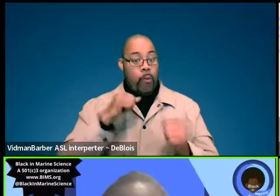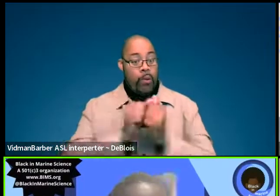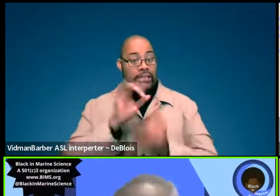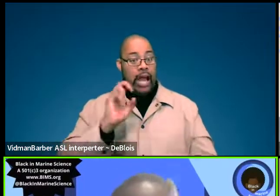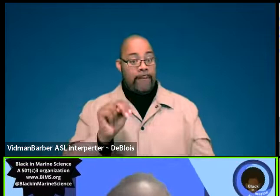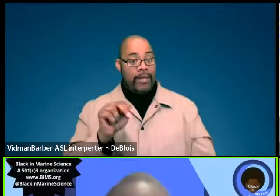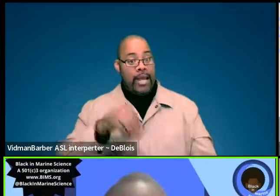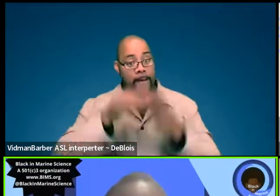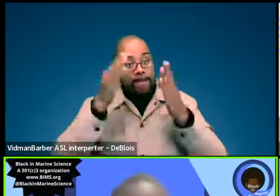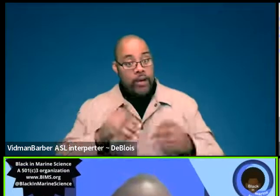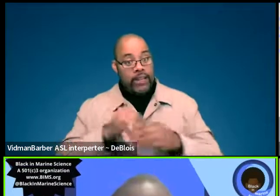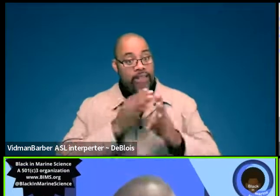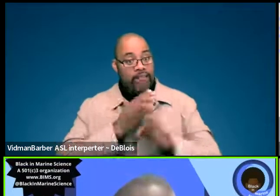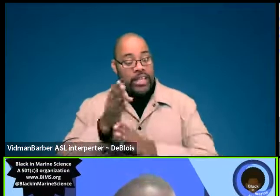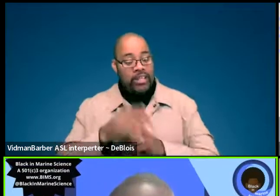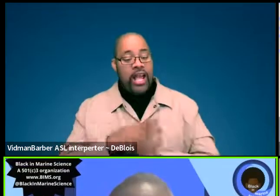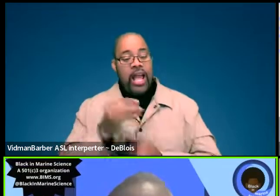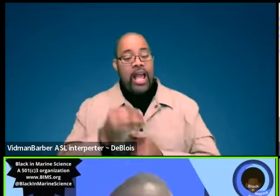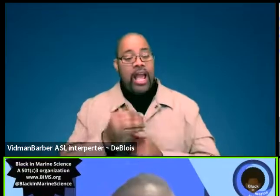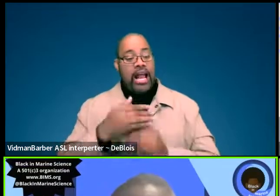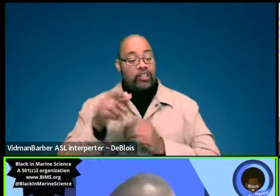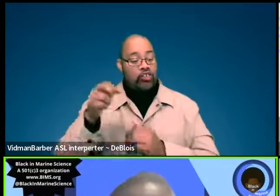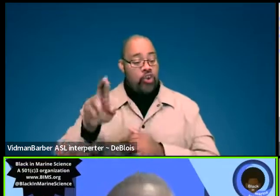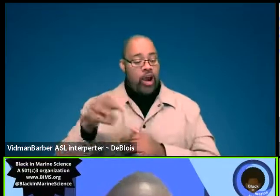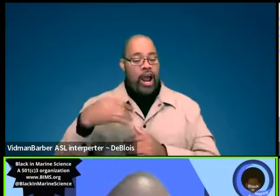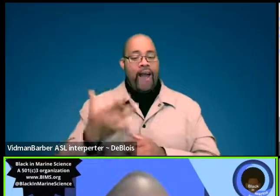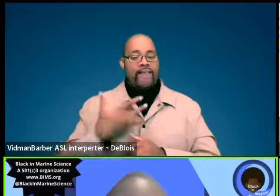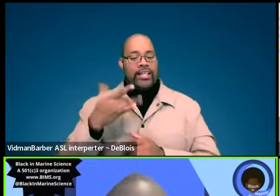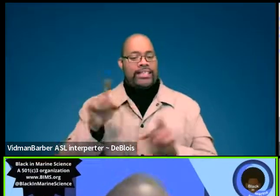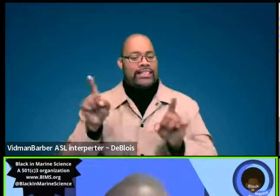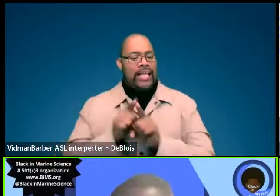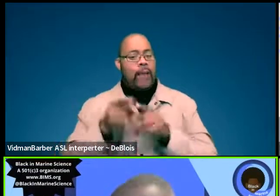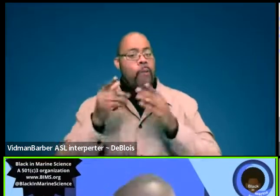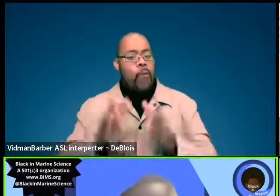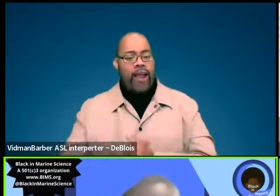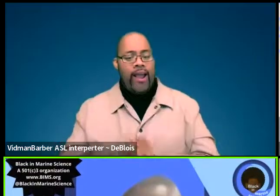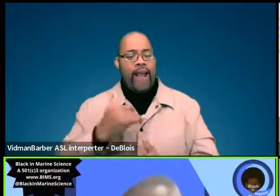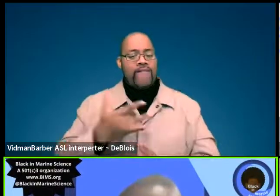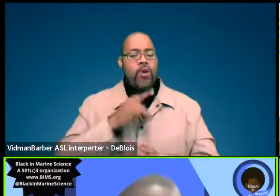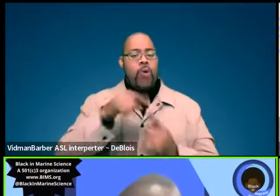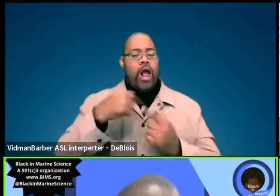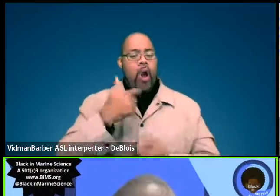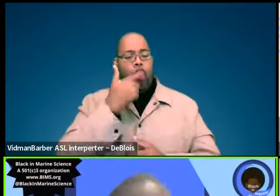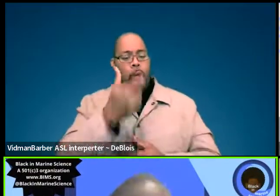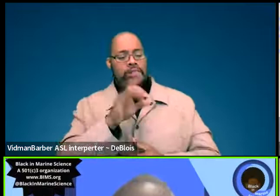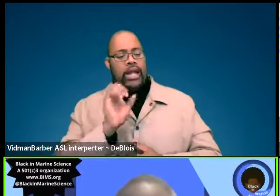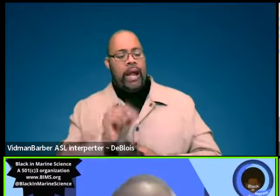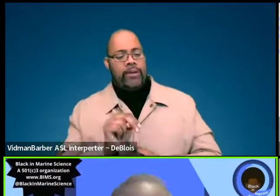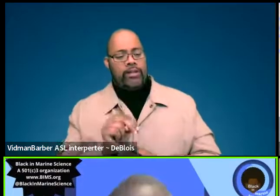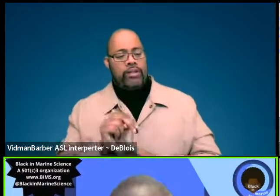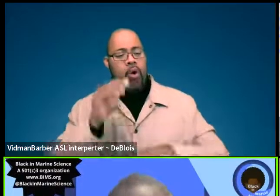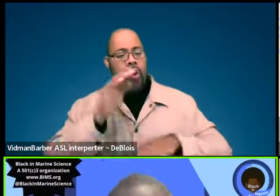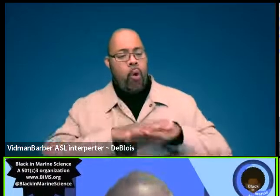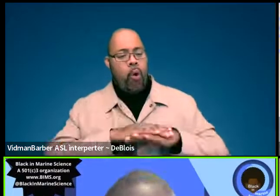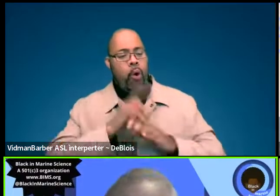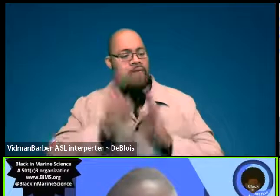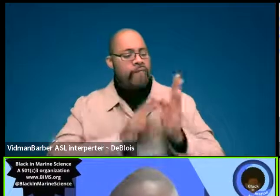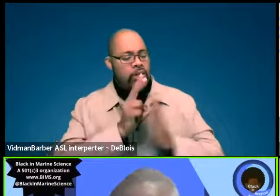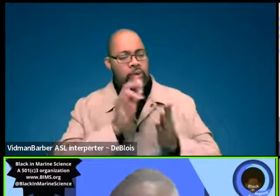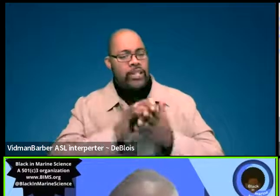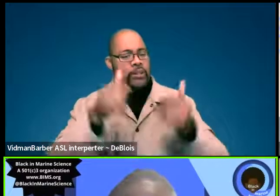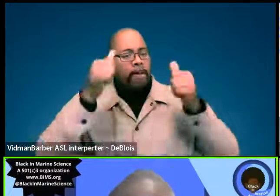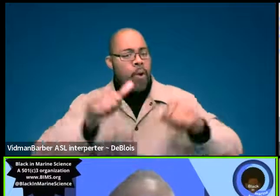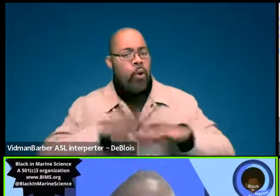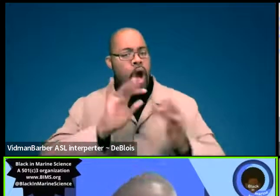in person and in the field and next to her, I feel the same way as I feel when I watch Diamond on a video that she